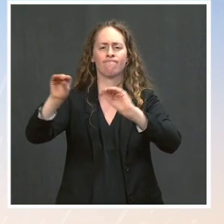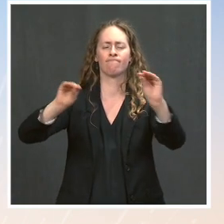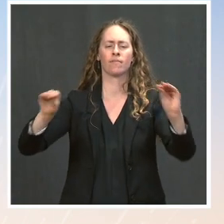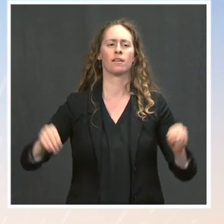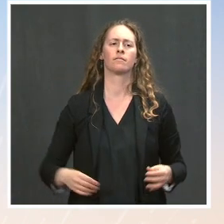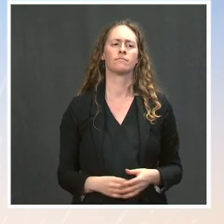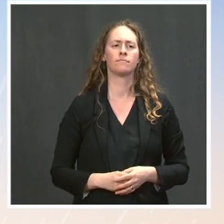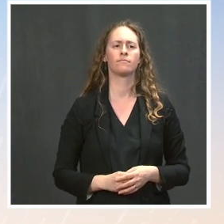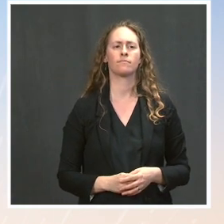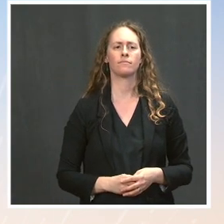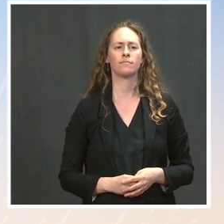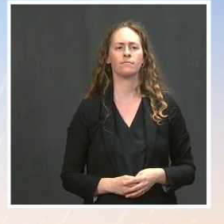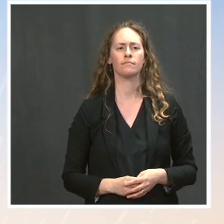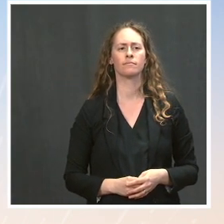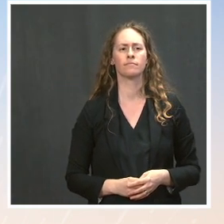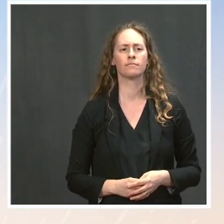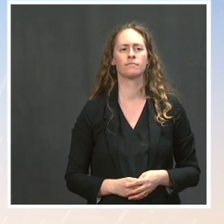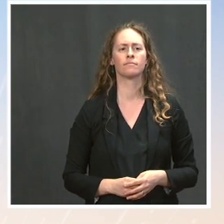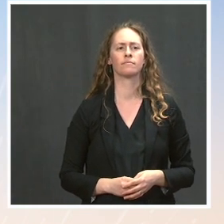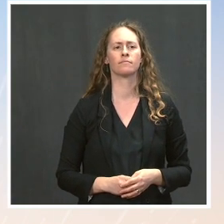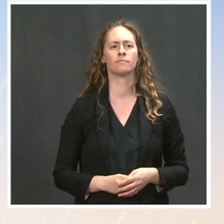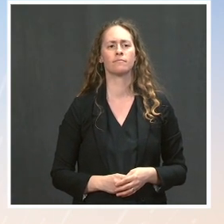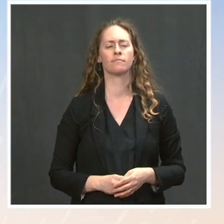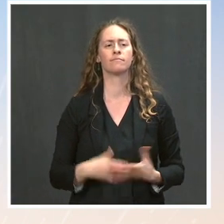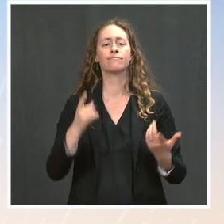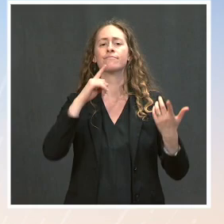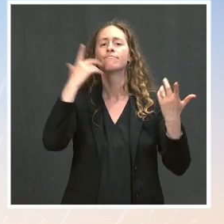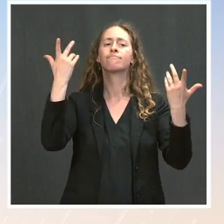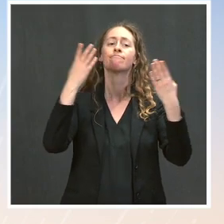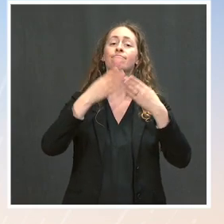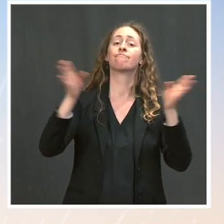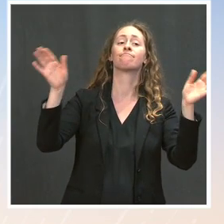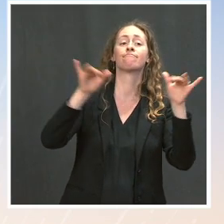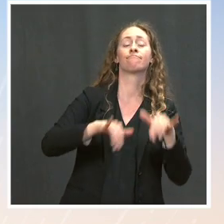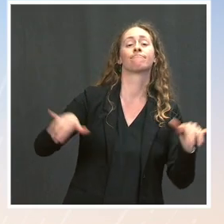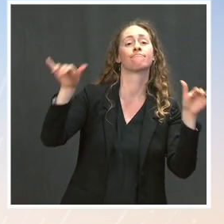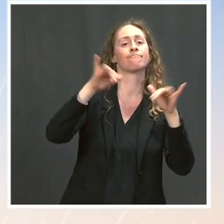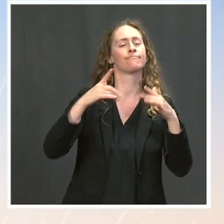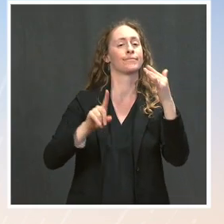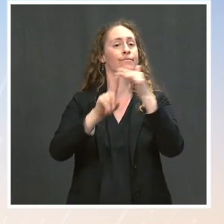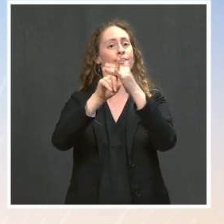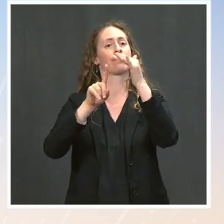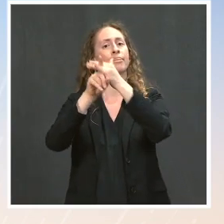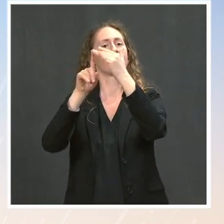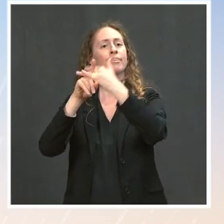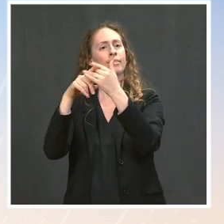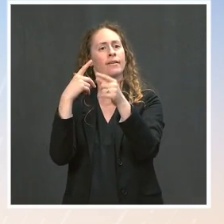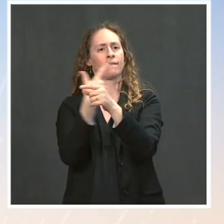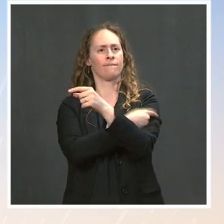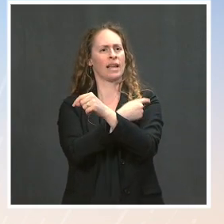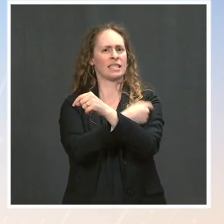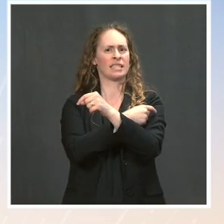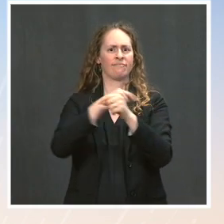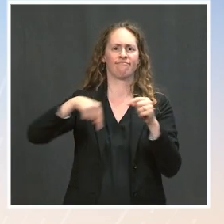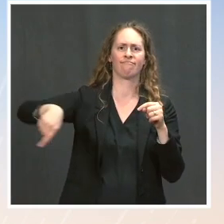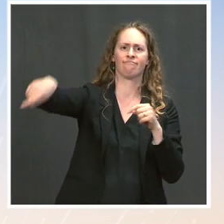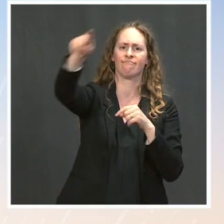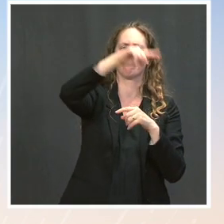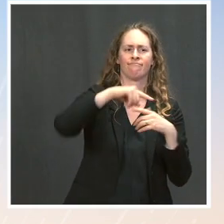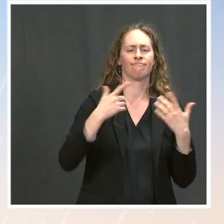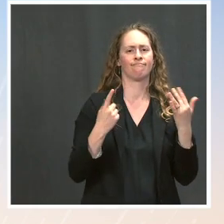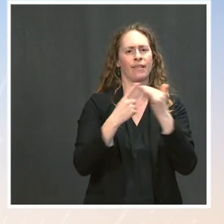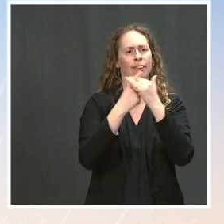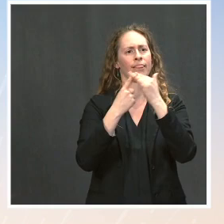just on the overall issue of the kind of vaccine production in the U.S., there is, as you know, mounting pressure on the U.S.